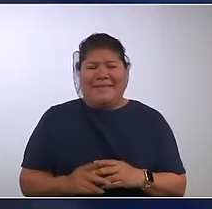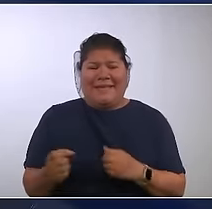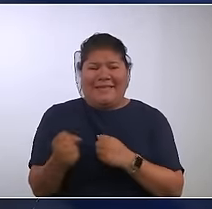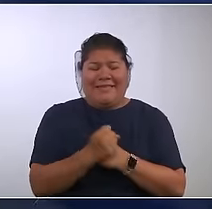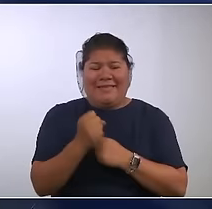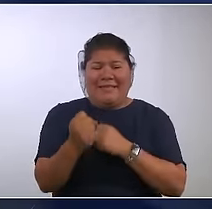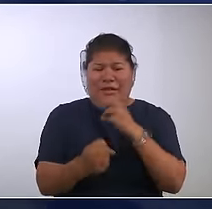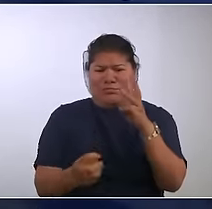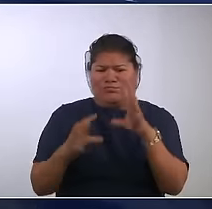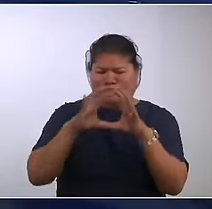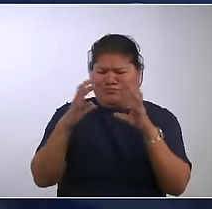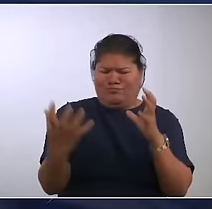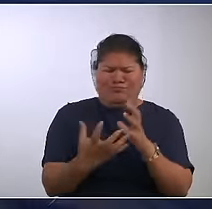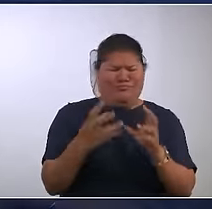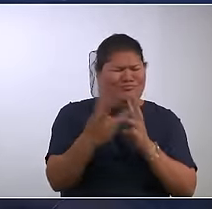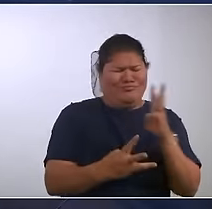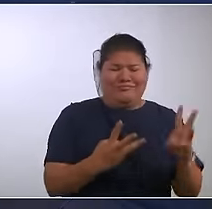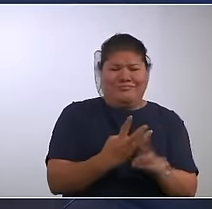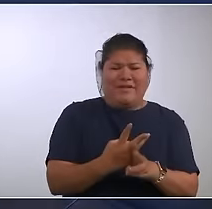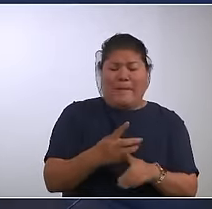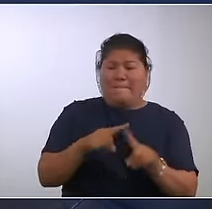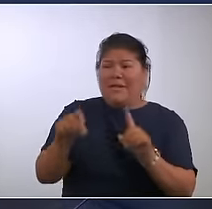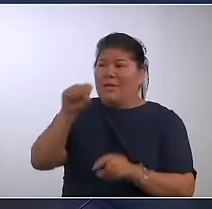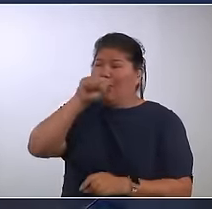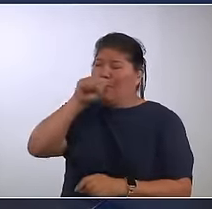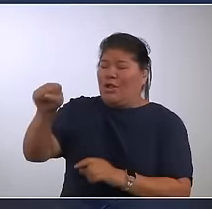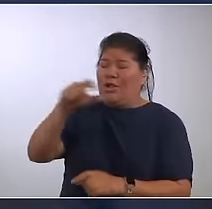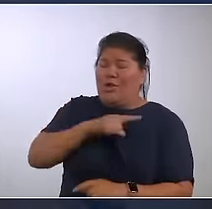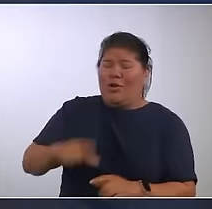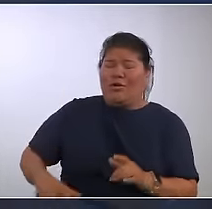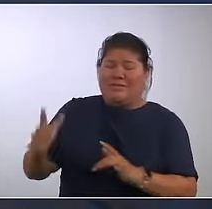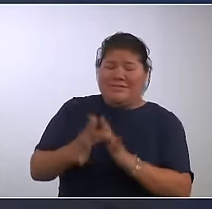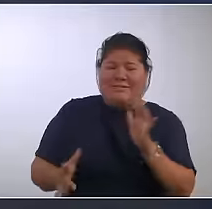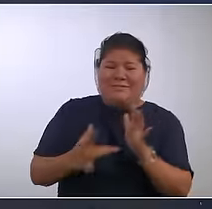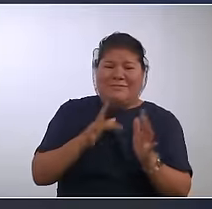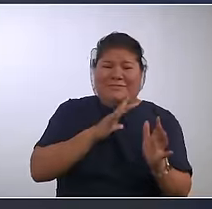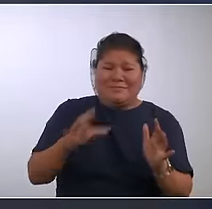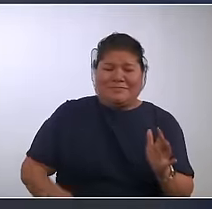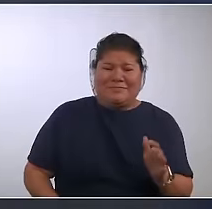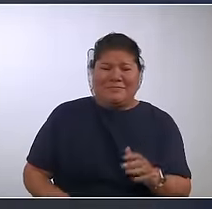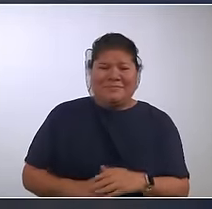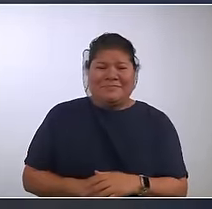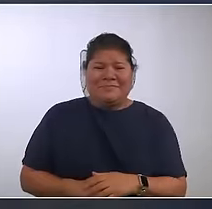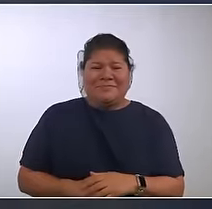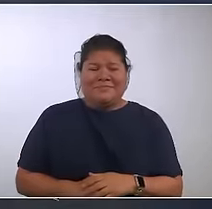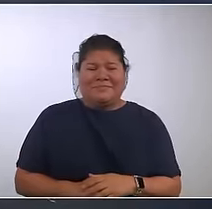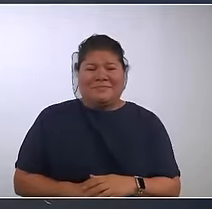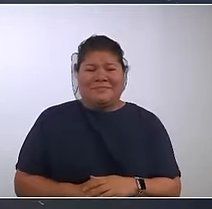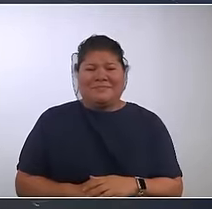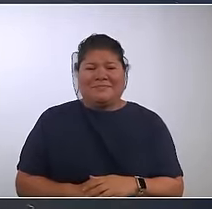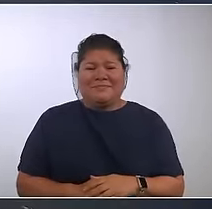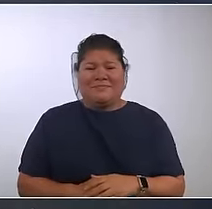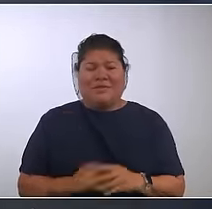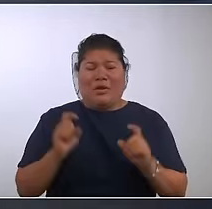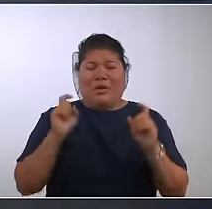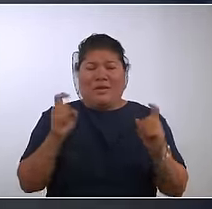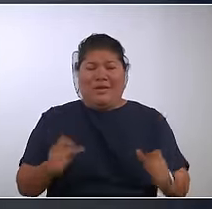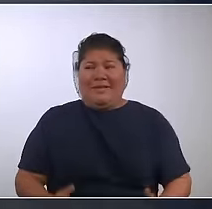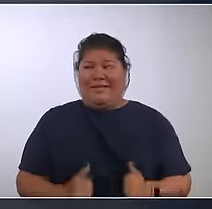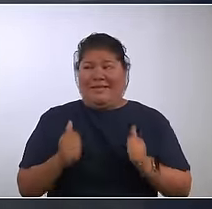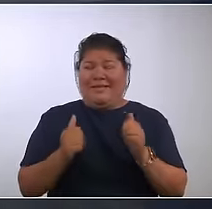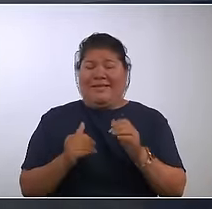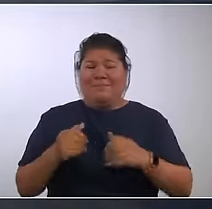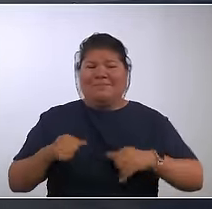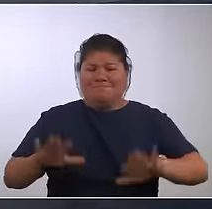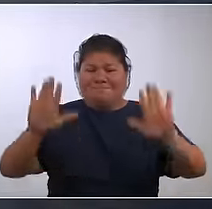love the world. Que aman al mundo. You love the Lord Jesus Christ. Usted ama al Señor Jesucristo. You have given your lives over